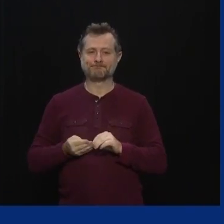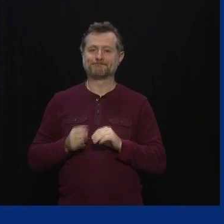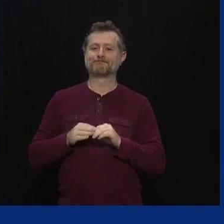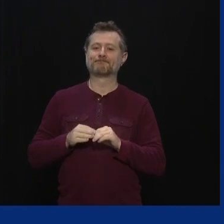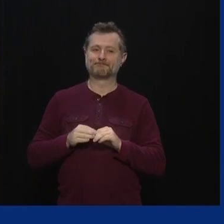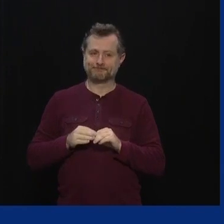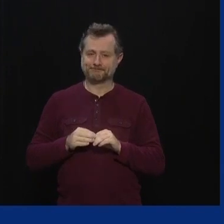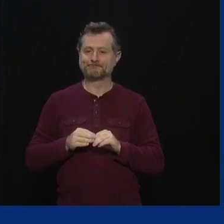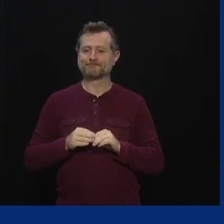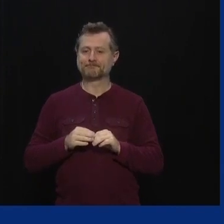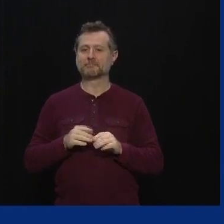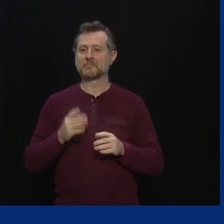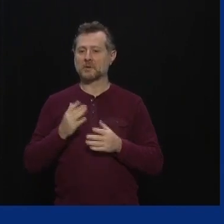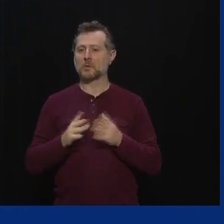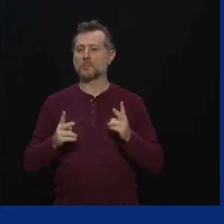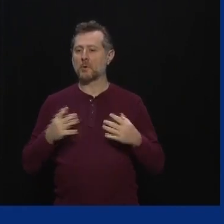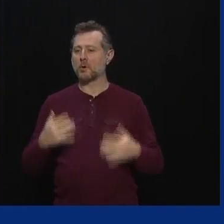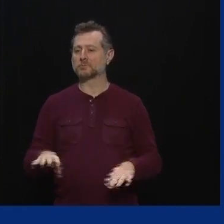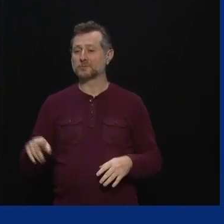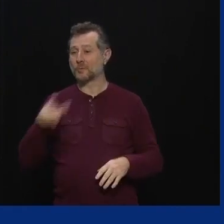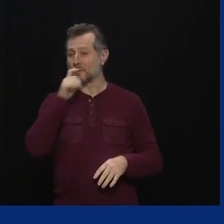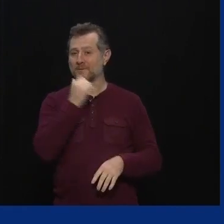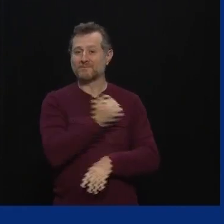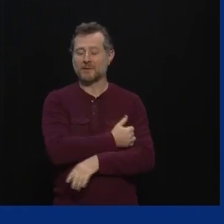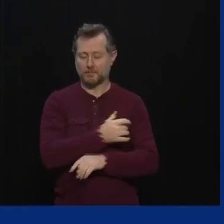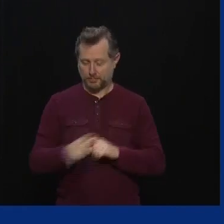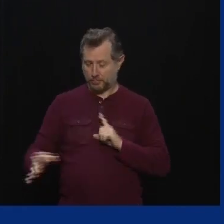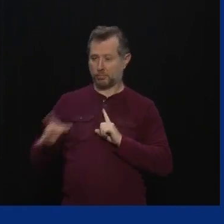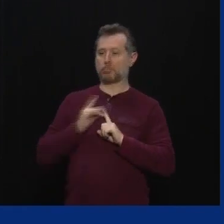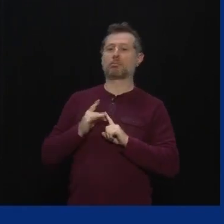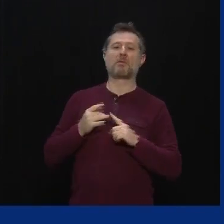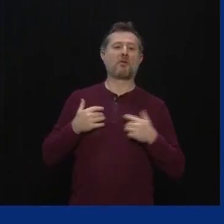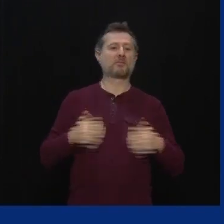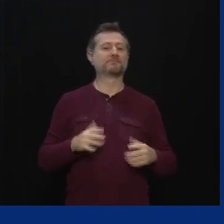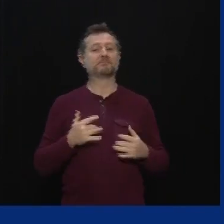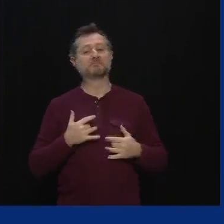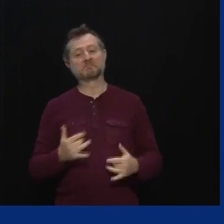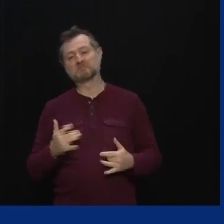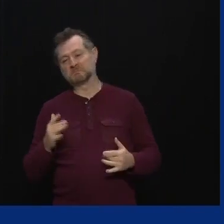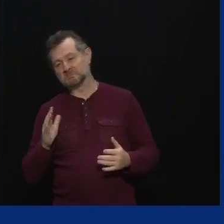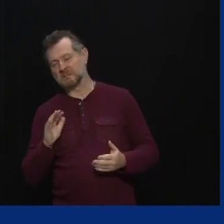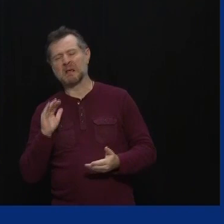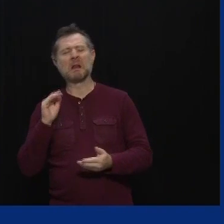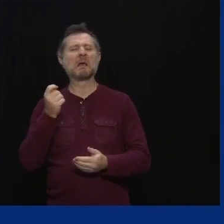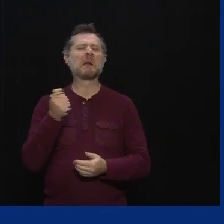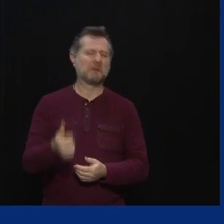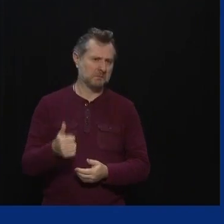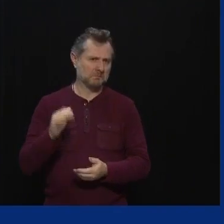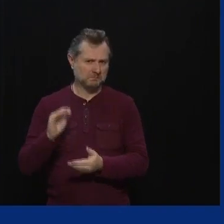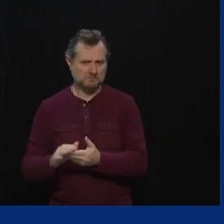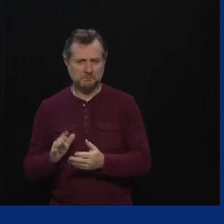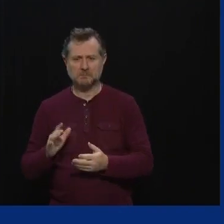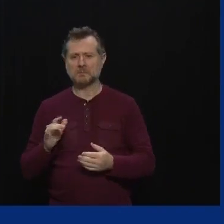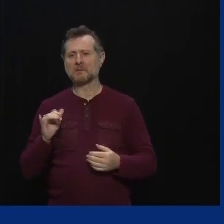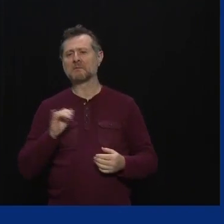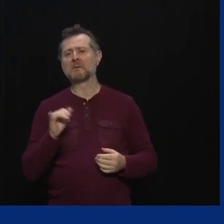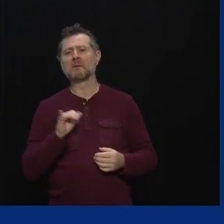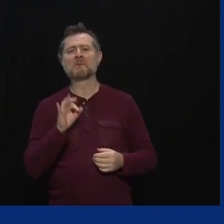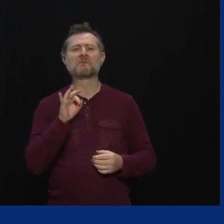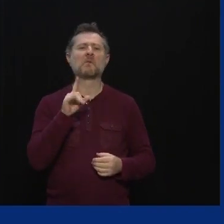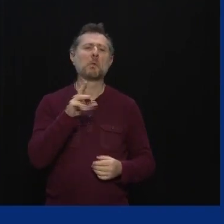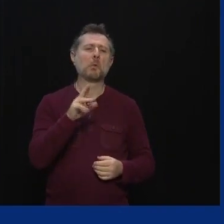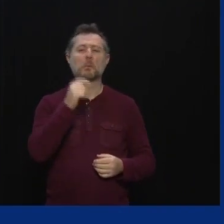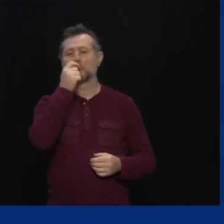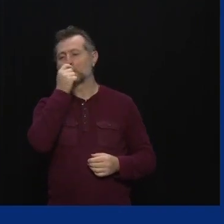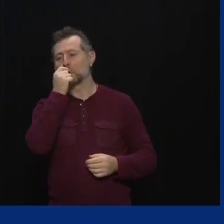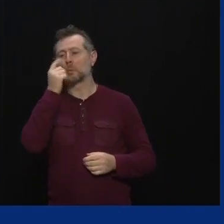are vaccinated, who contracted again, tend to be showing lesser symptoms, more like a flu for a day or two, or